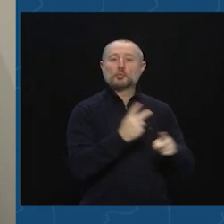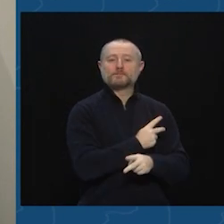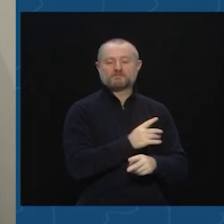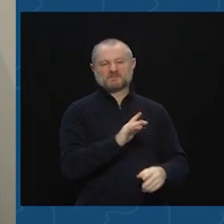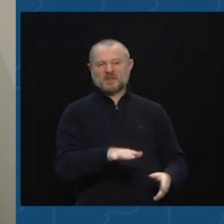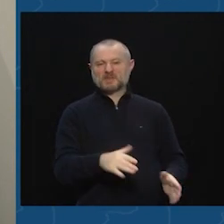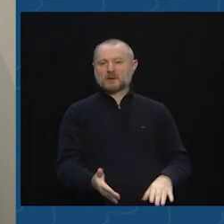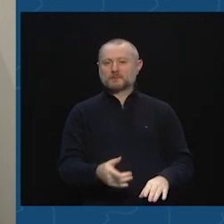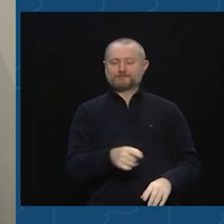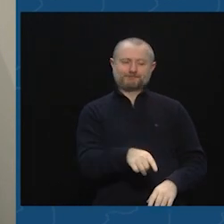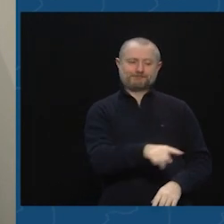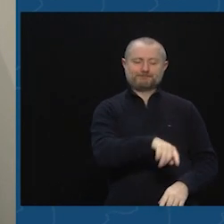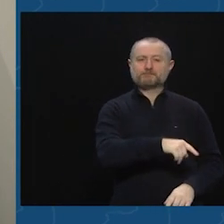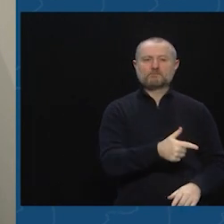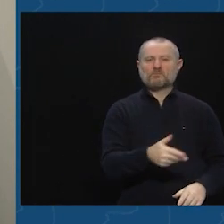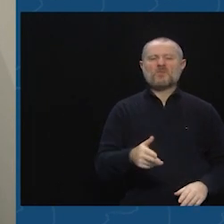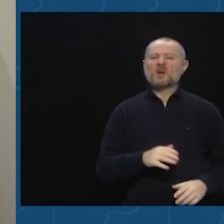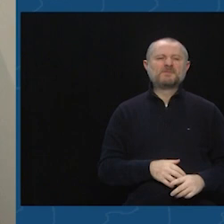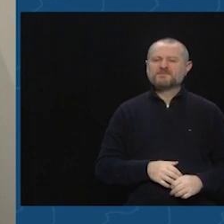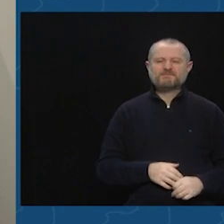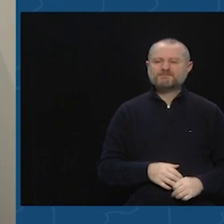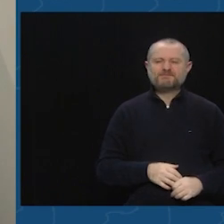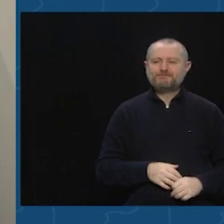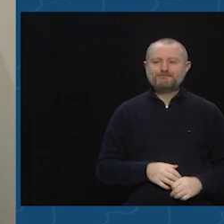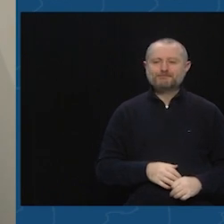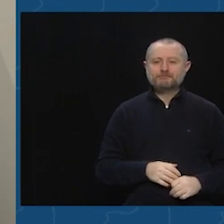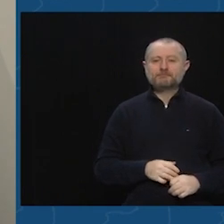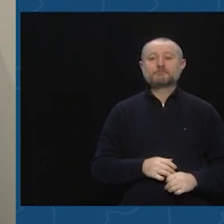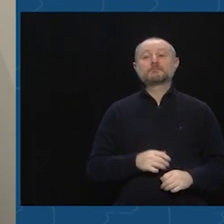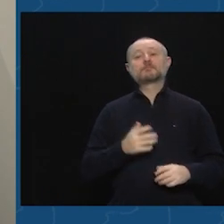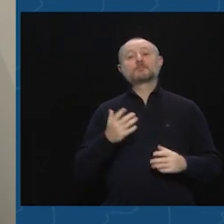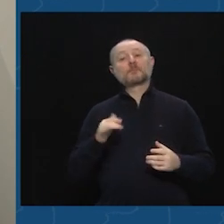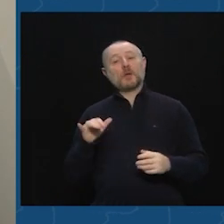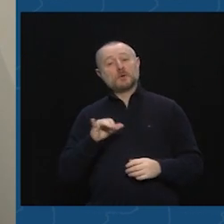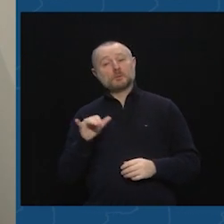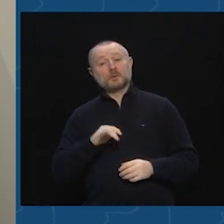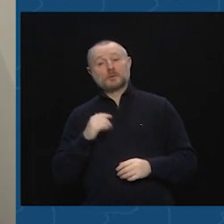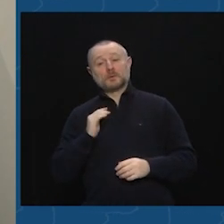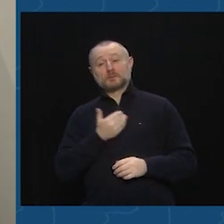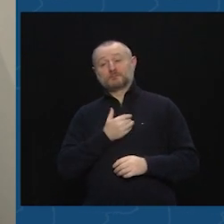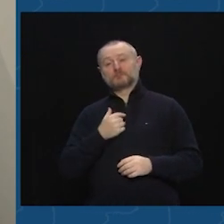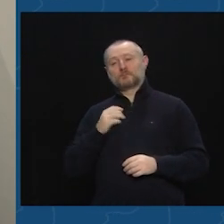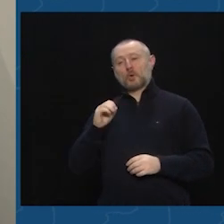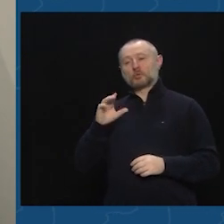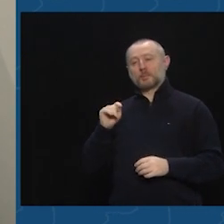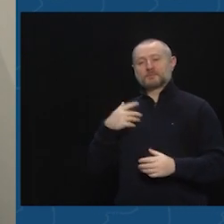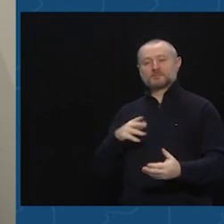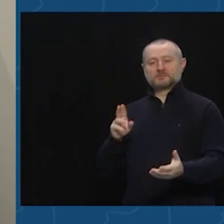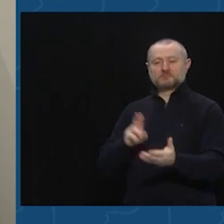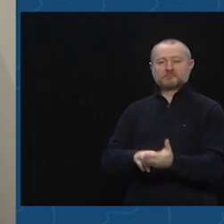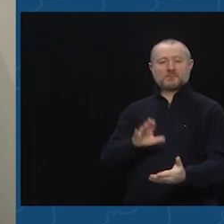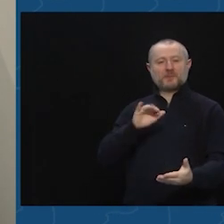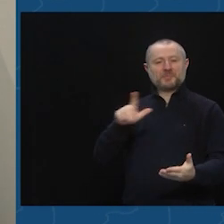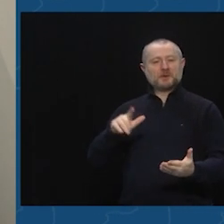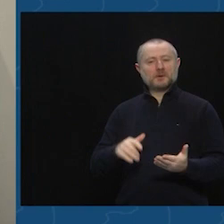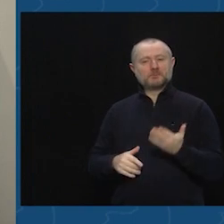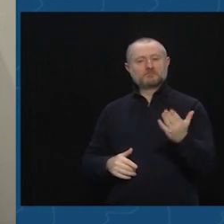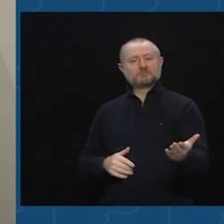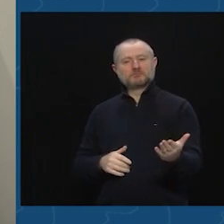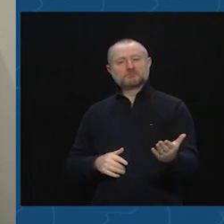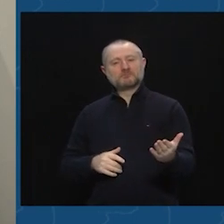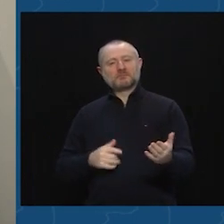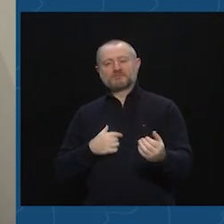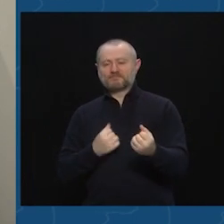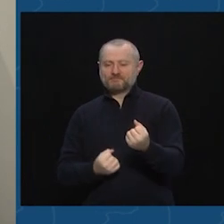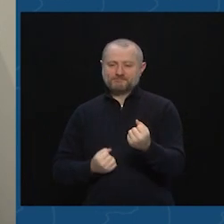now. We also, in October, I signed a bill that closed loopholes in gun possession and registration. And also, this is not the